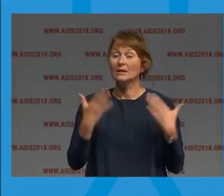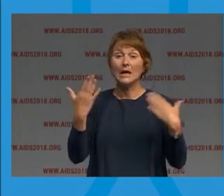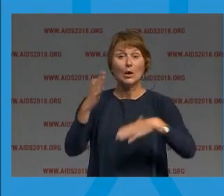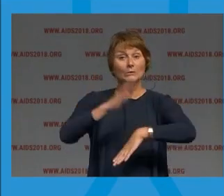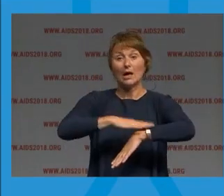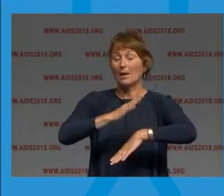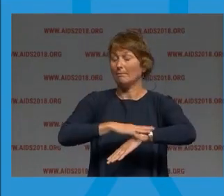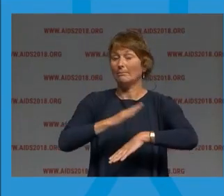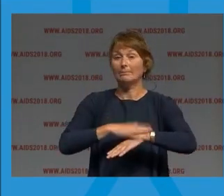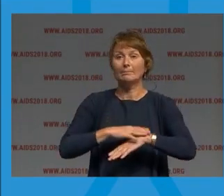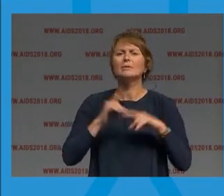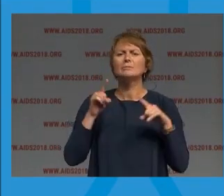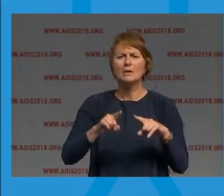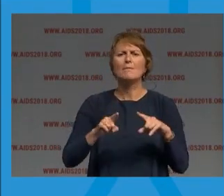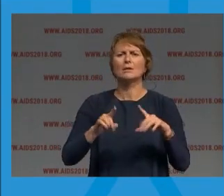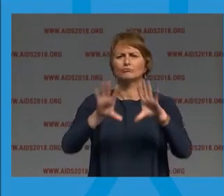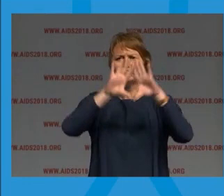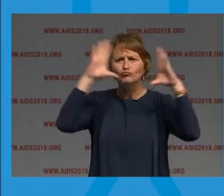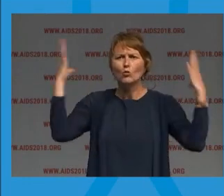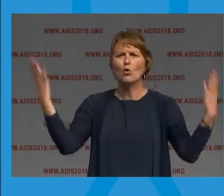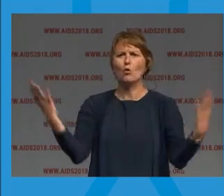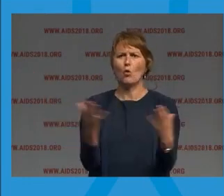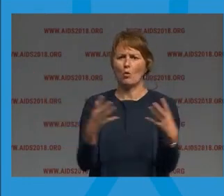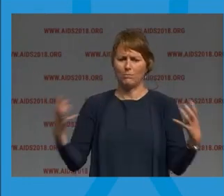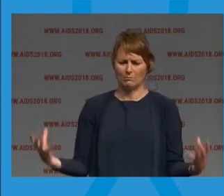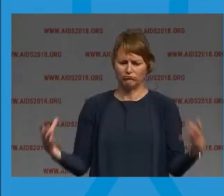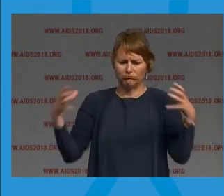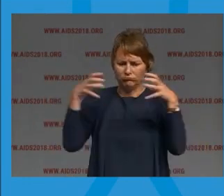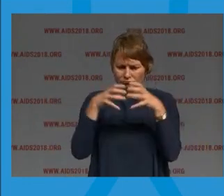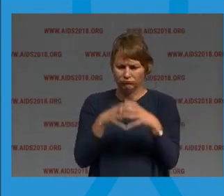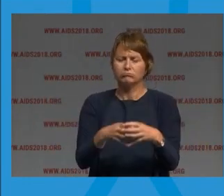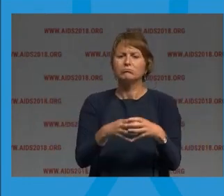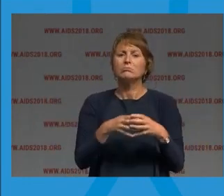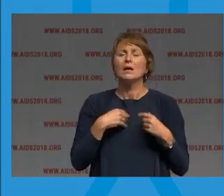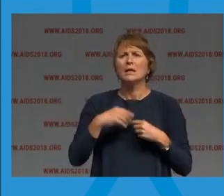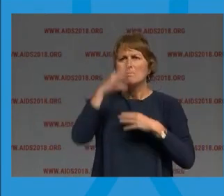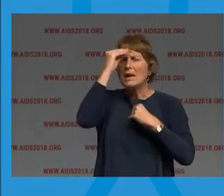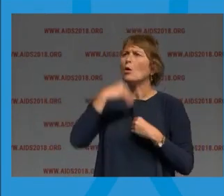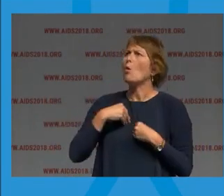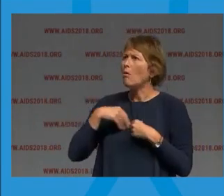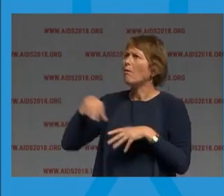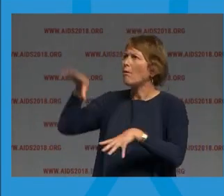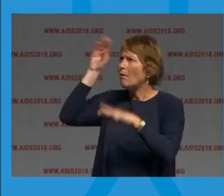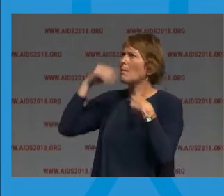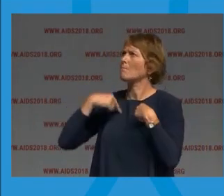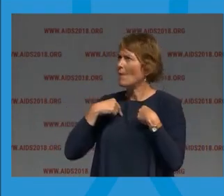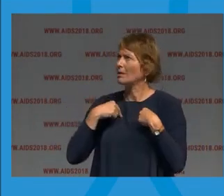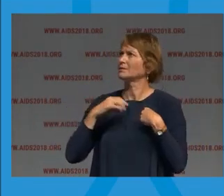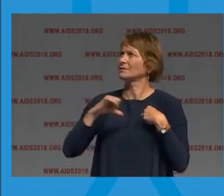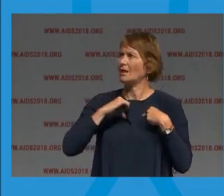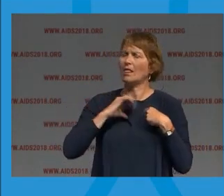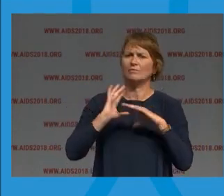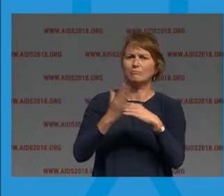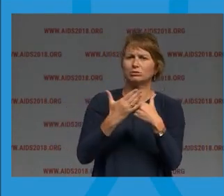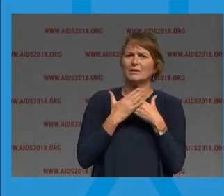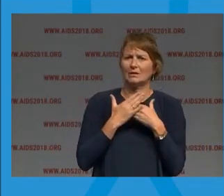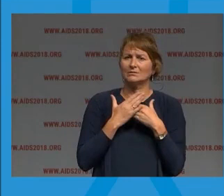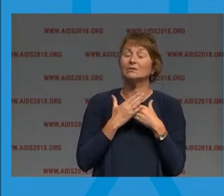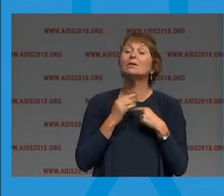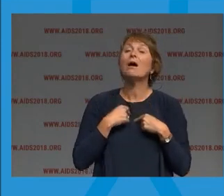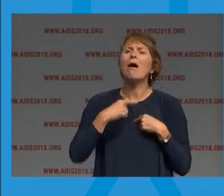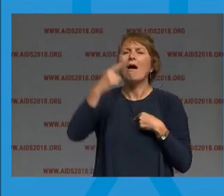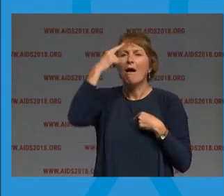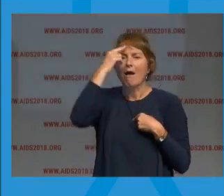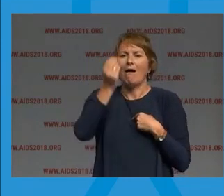there was a global coalition to teach men to protect themselves. And in doing so, it will teach them to better